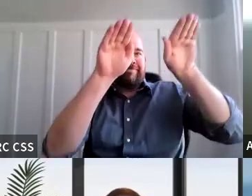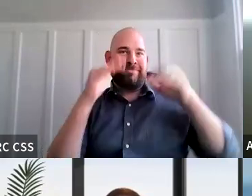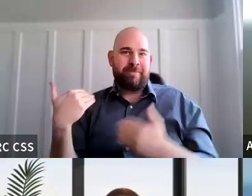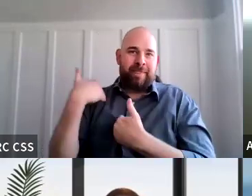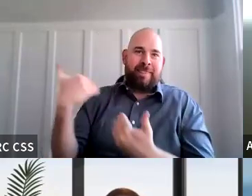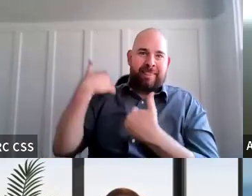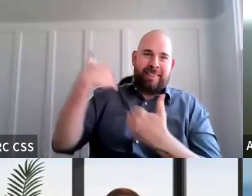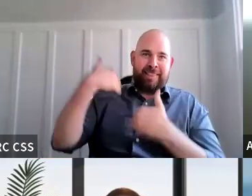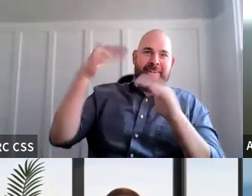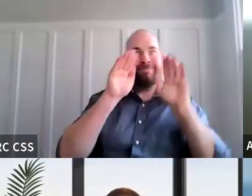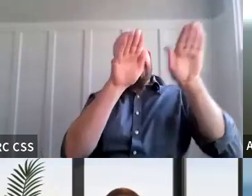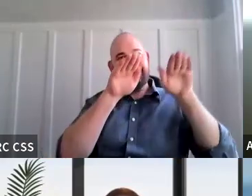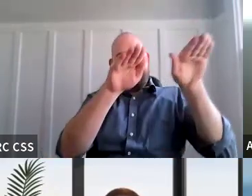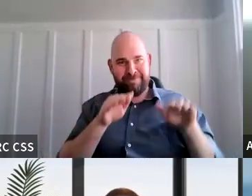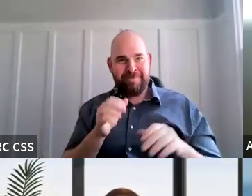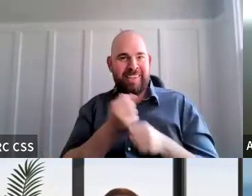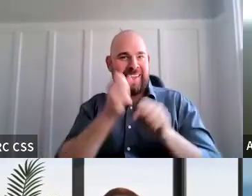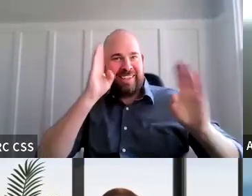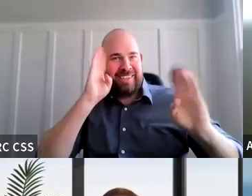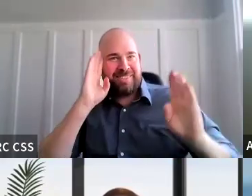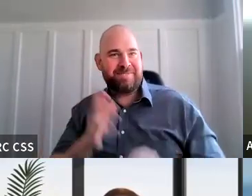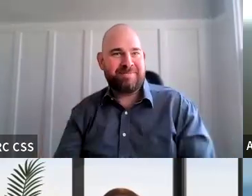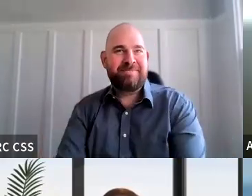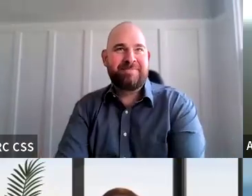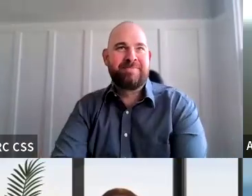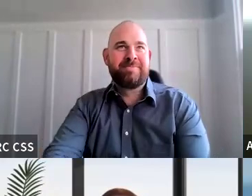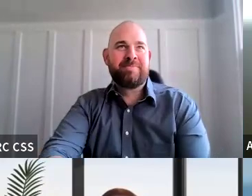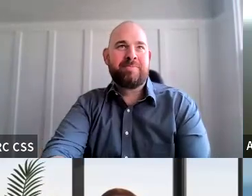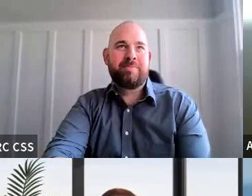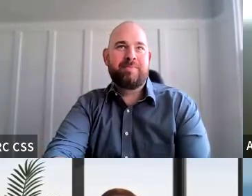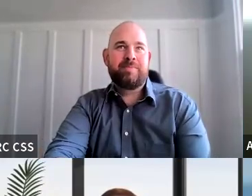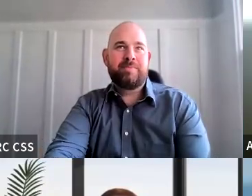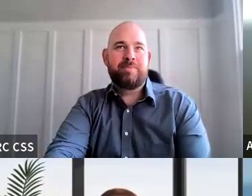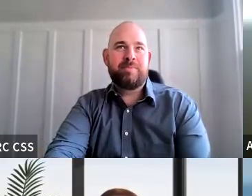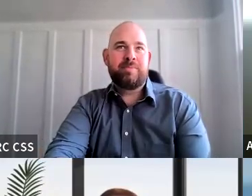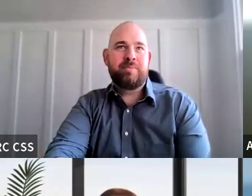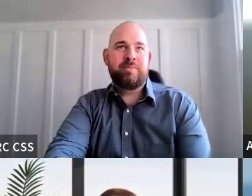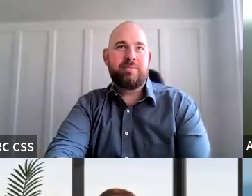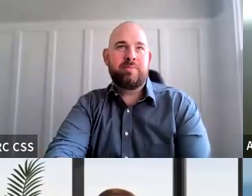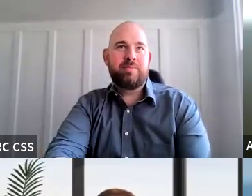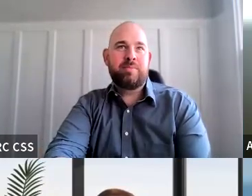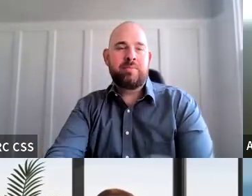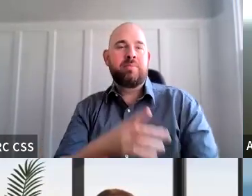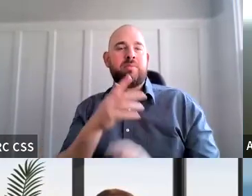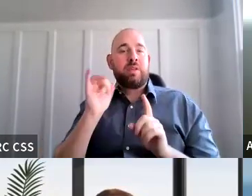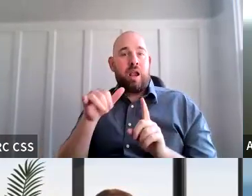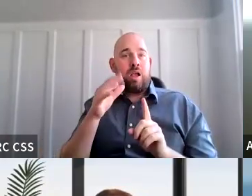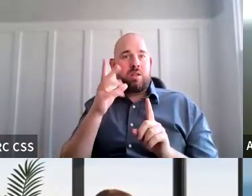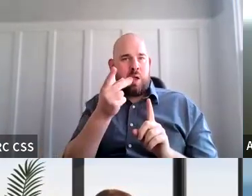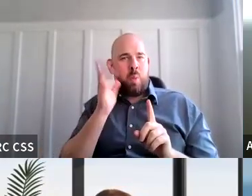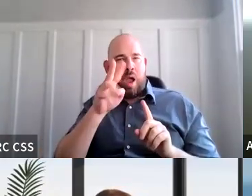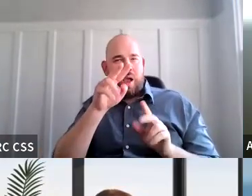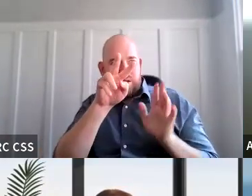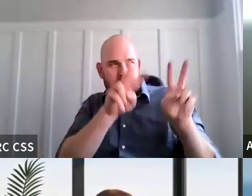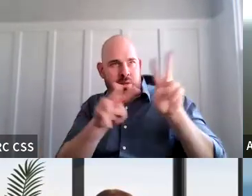their nose or pushing their paws onto their owner's legs or lap, to say hello, I'm